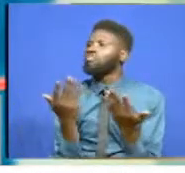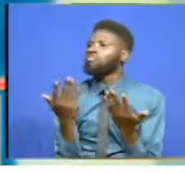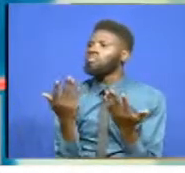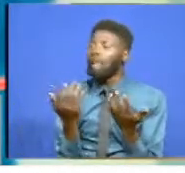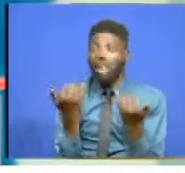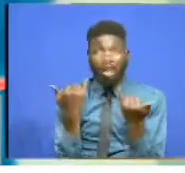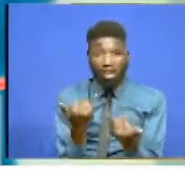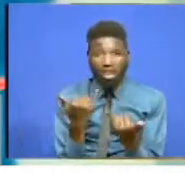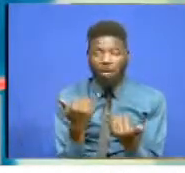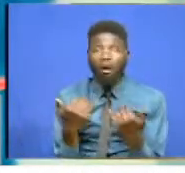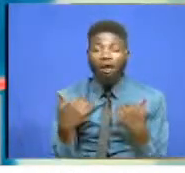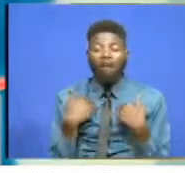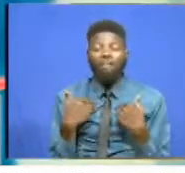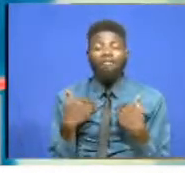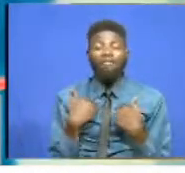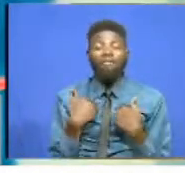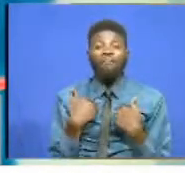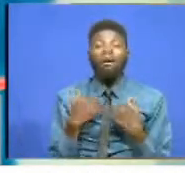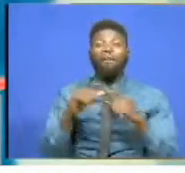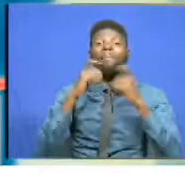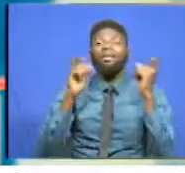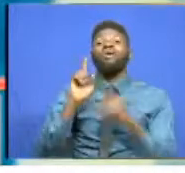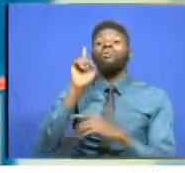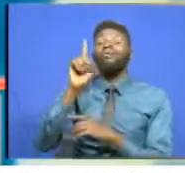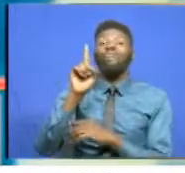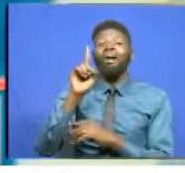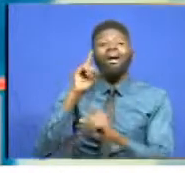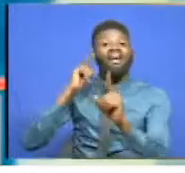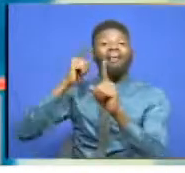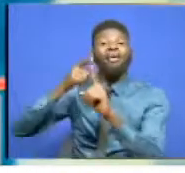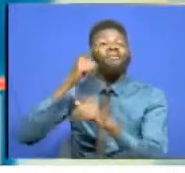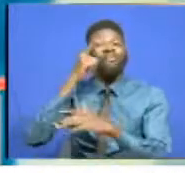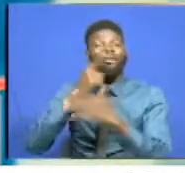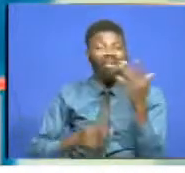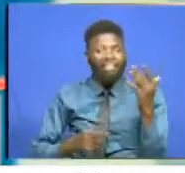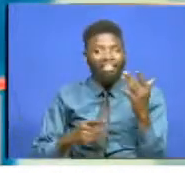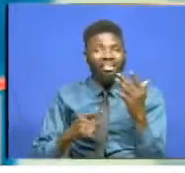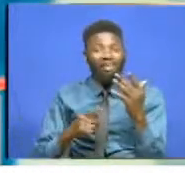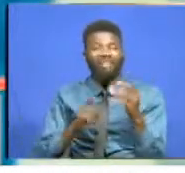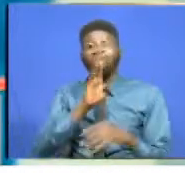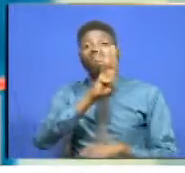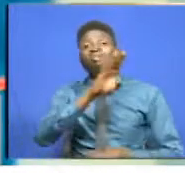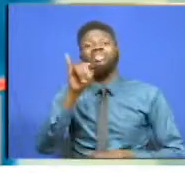now a big one called the war against BBI.